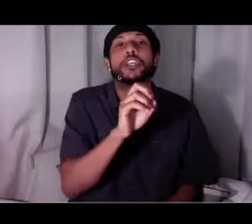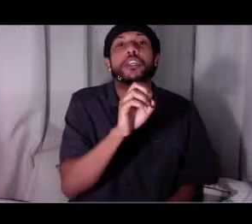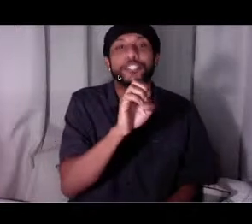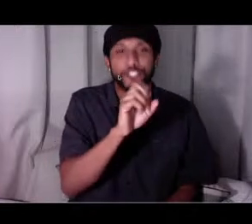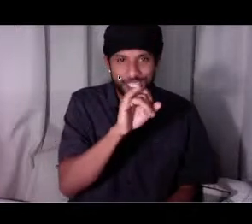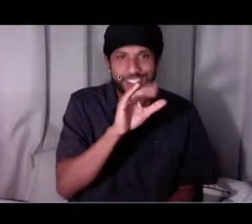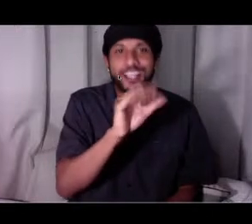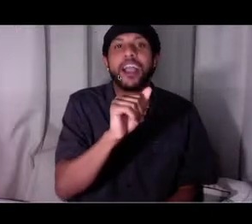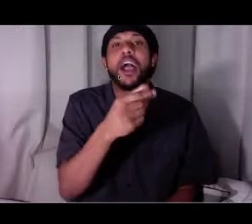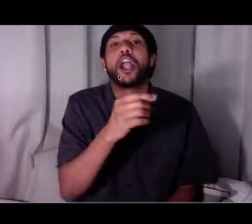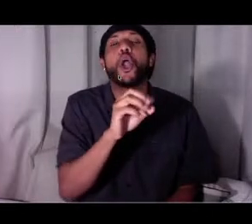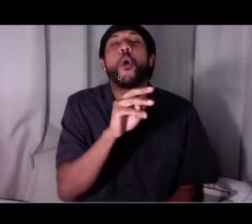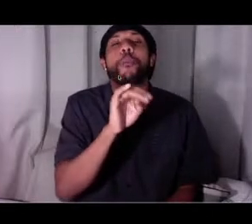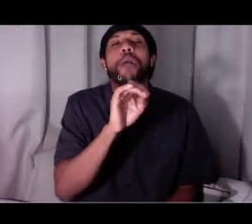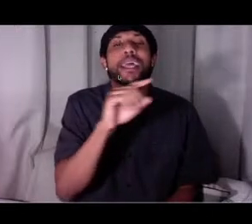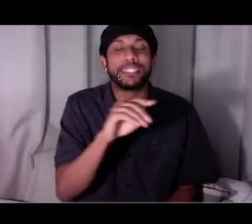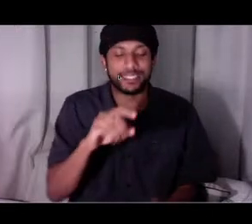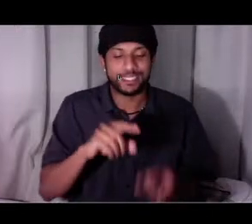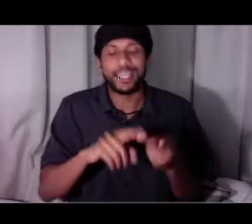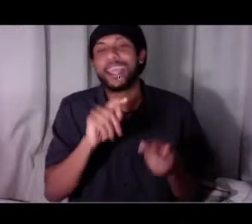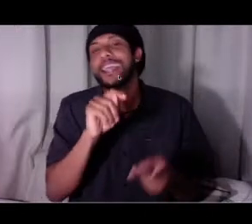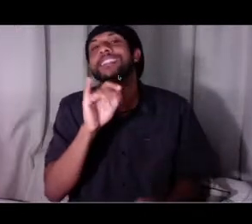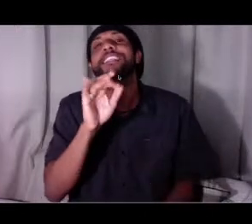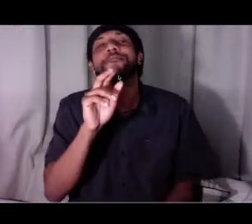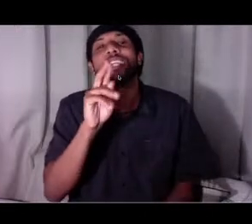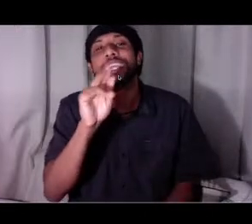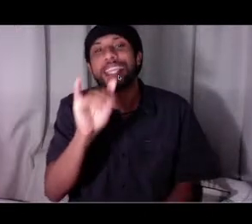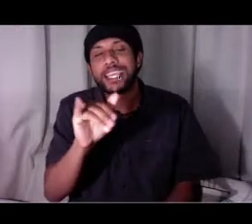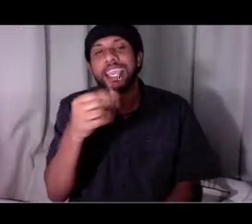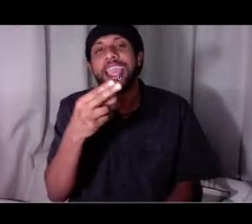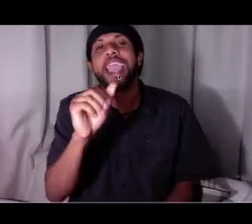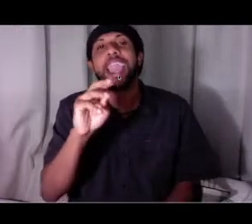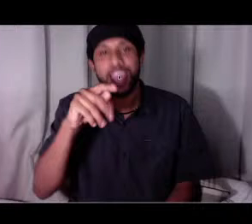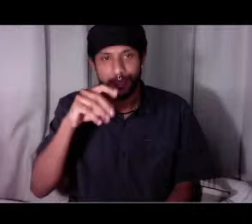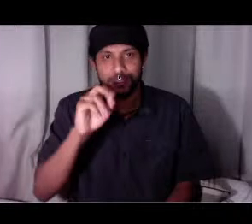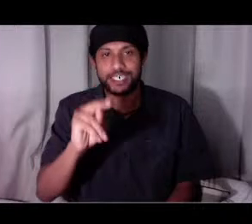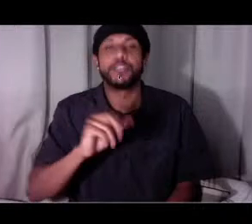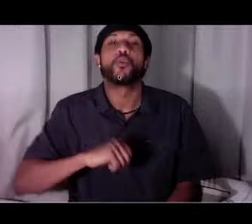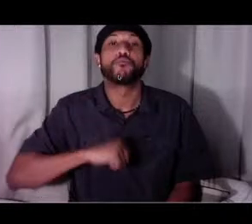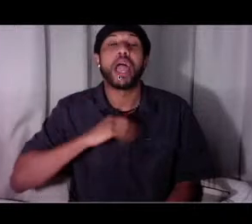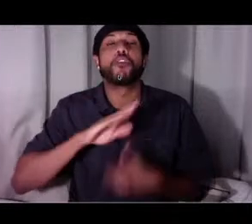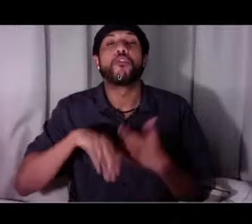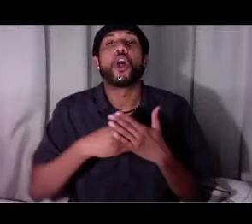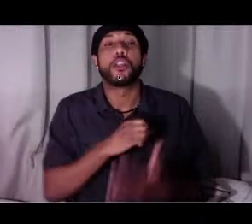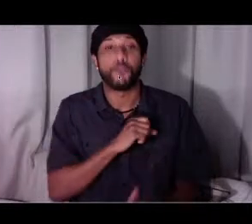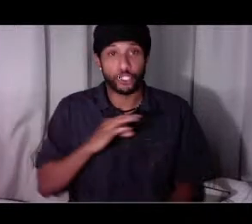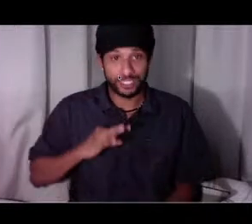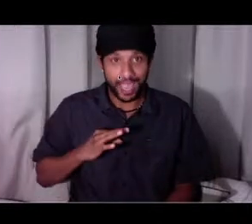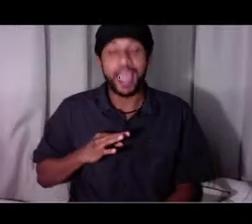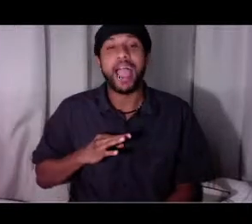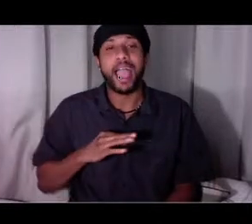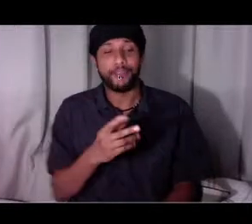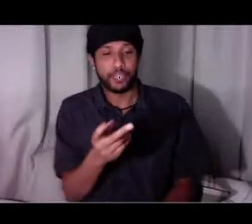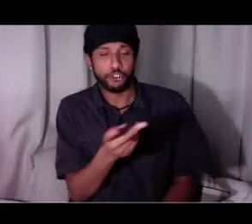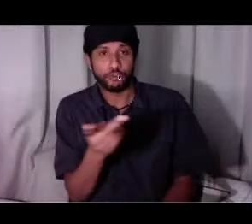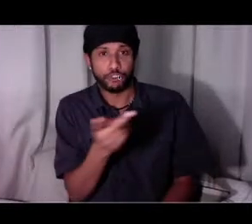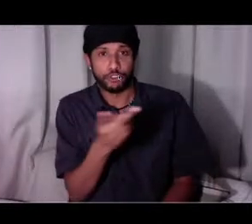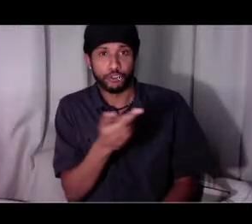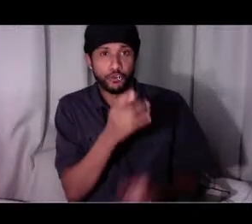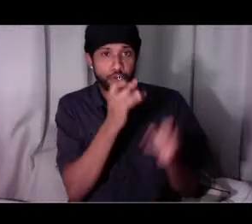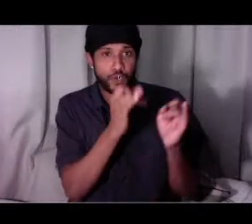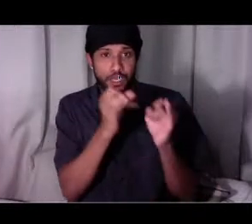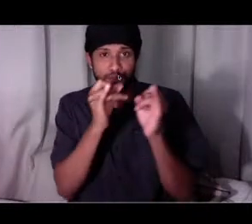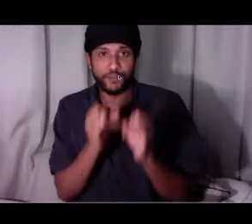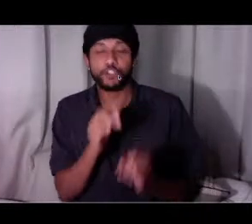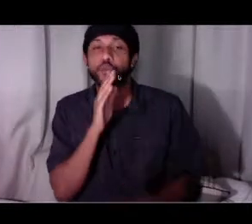Hampton uh we're very proud of all our staff and these are just two individuals who